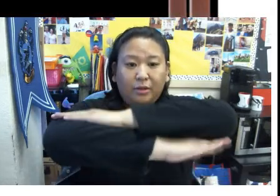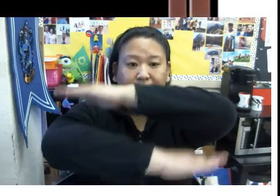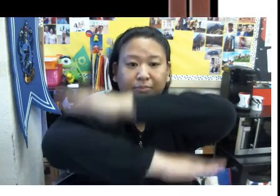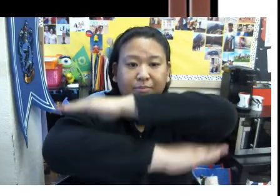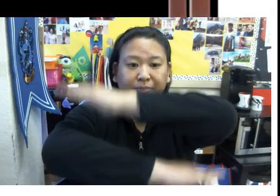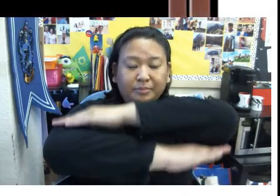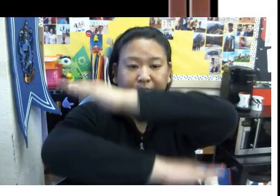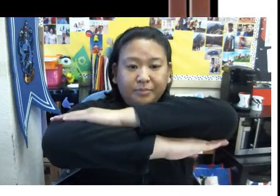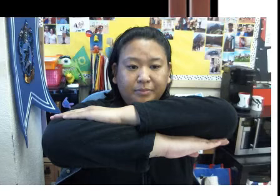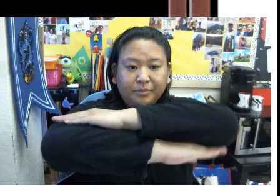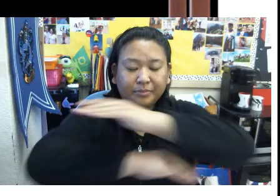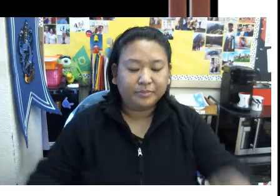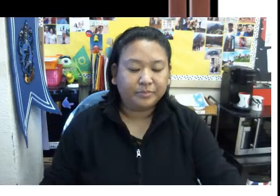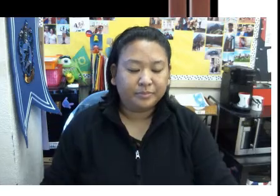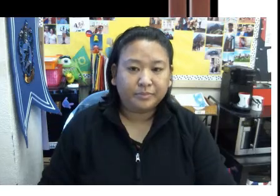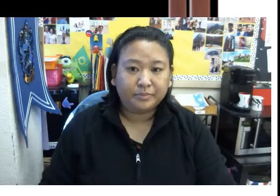table,